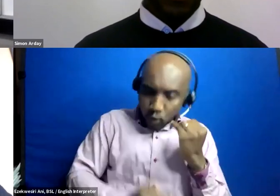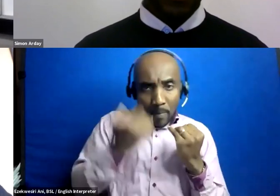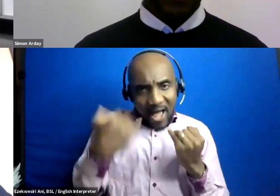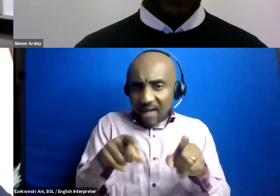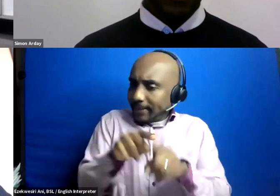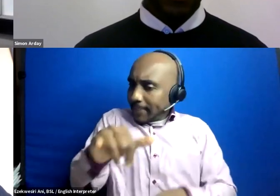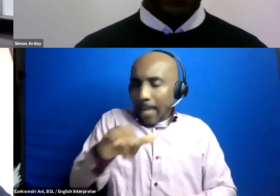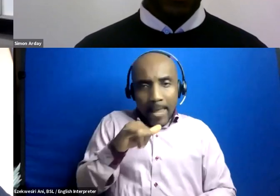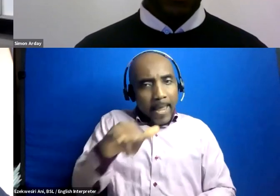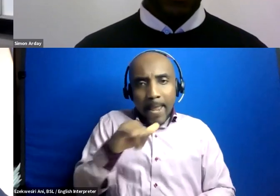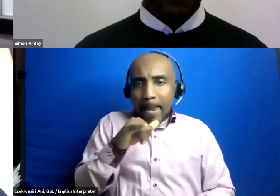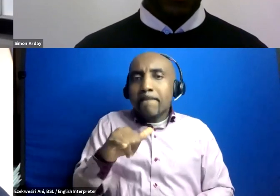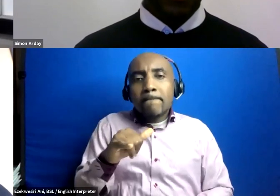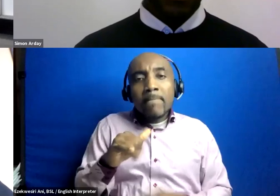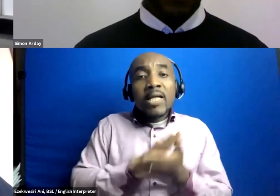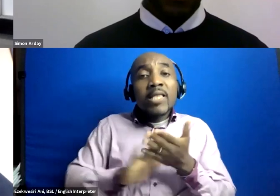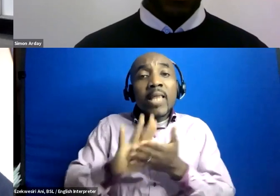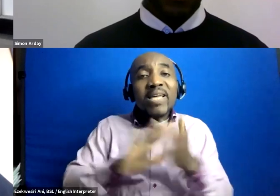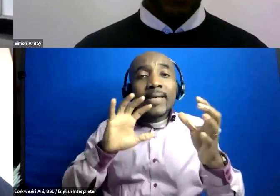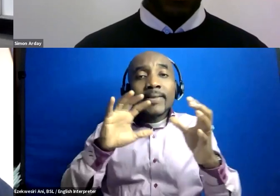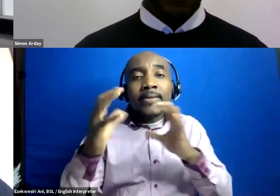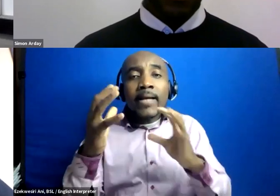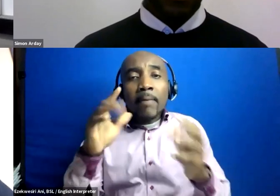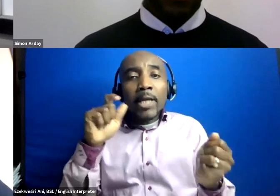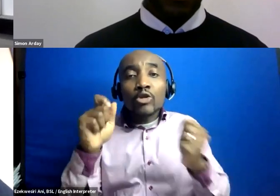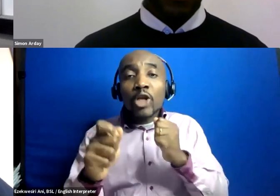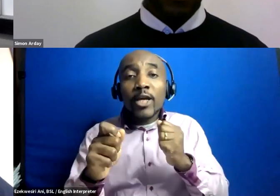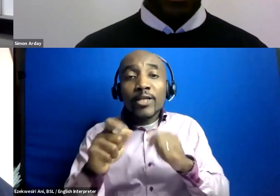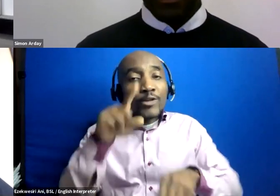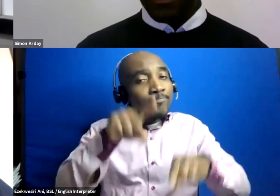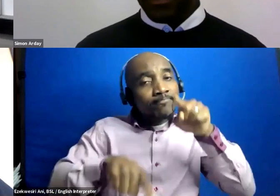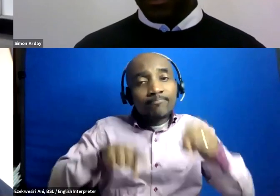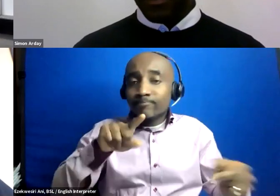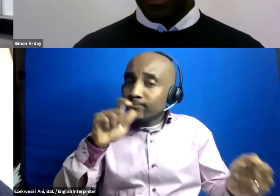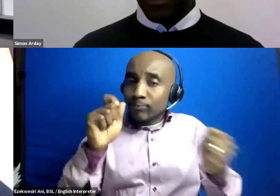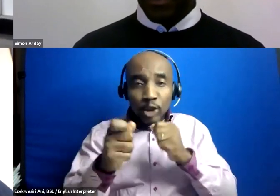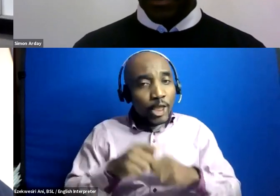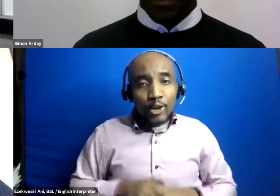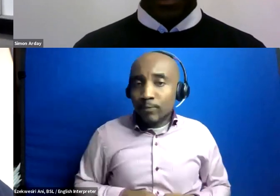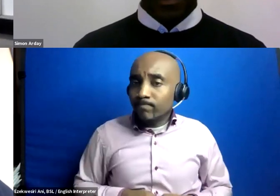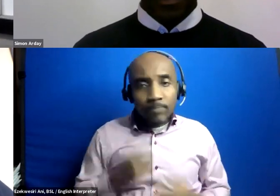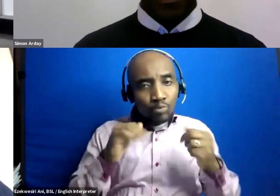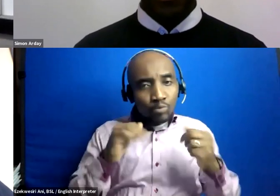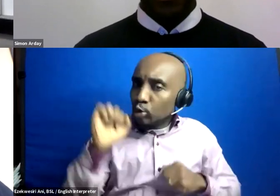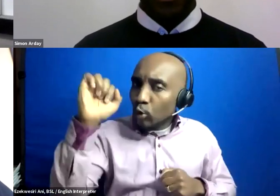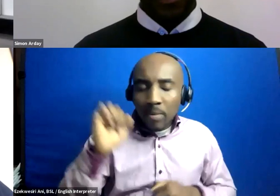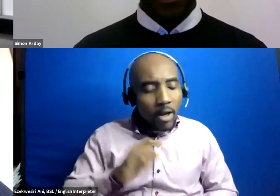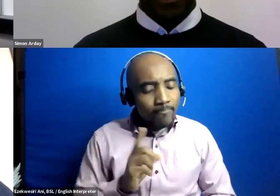and slightly change the dynamic that we're all these kind of super predators